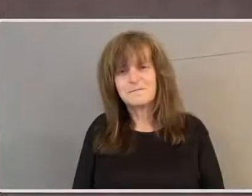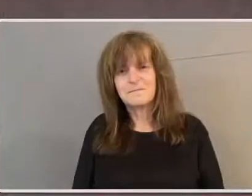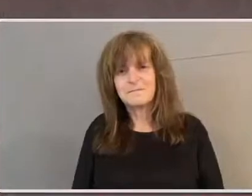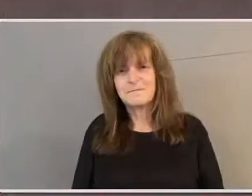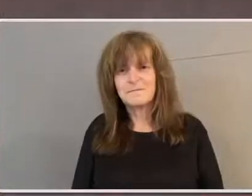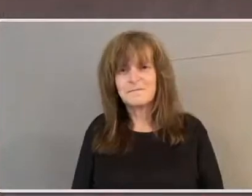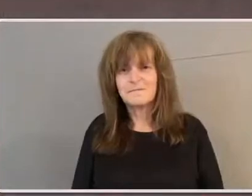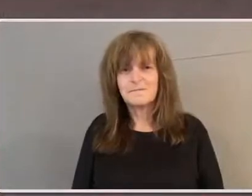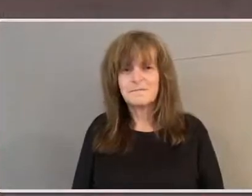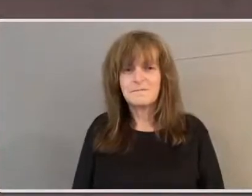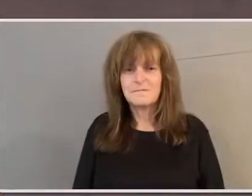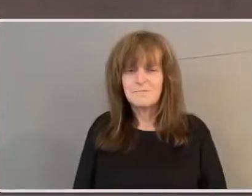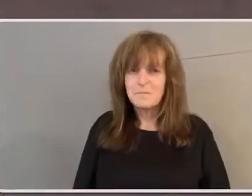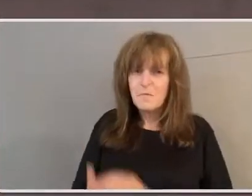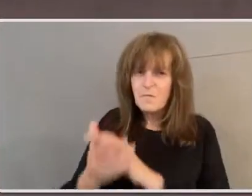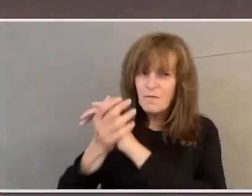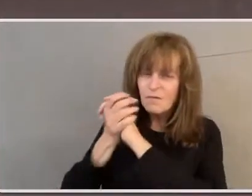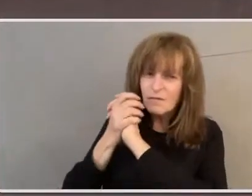Congratulations again, Minister Sakaria.